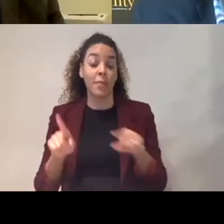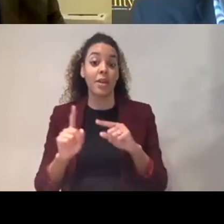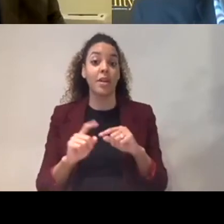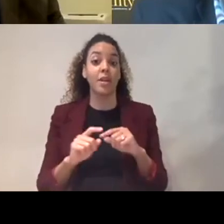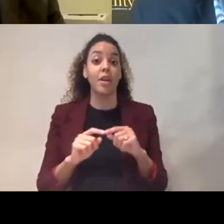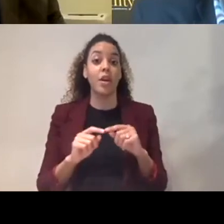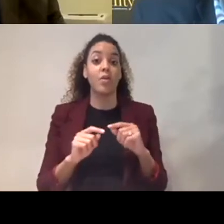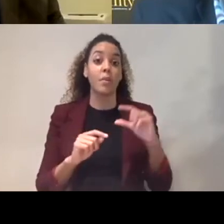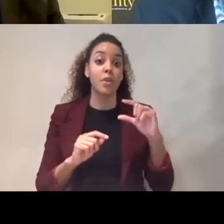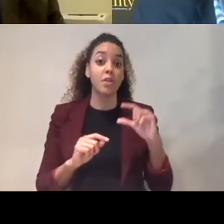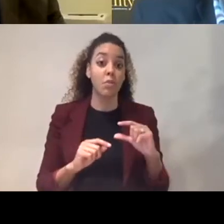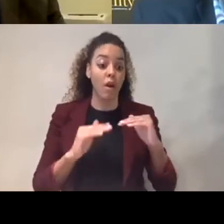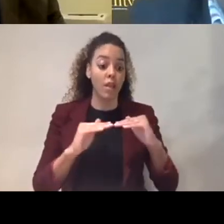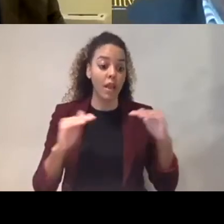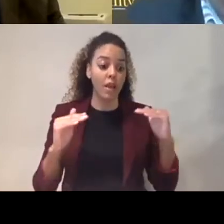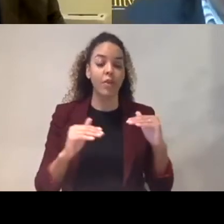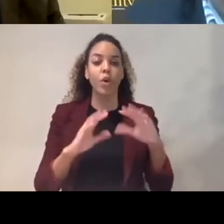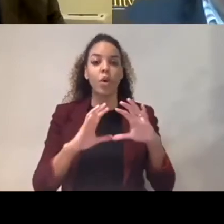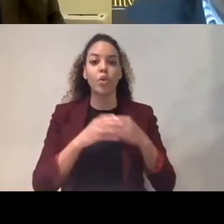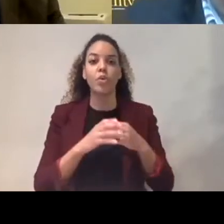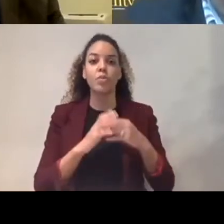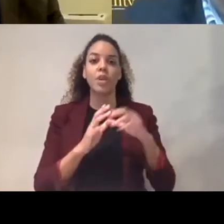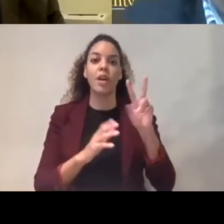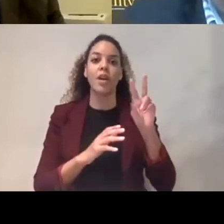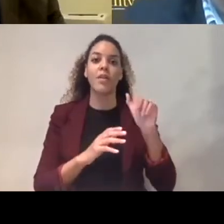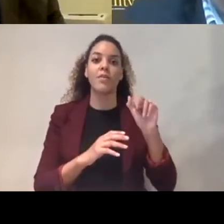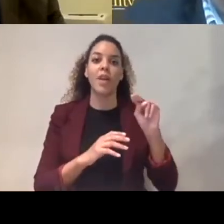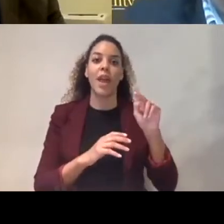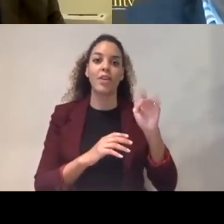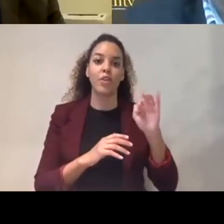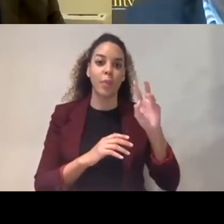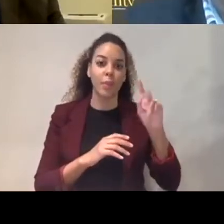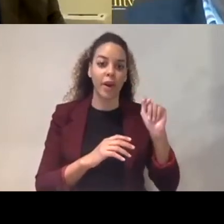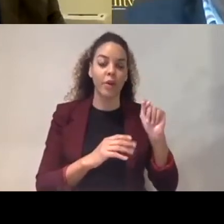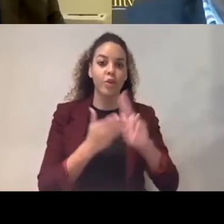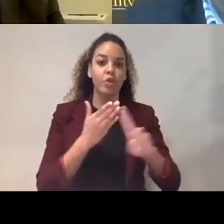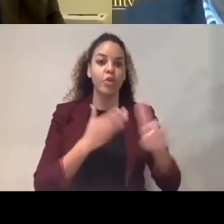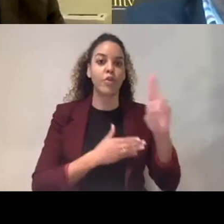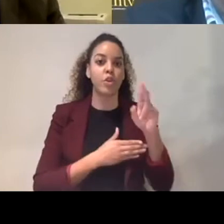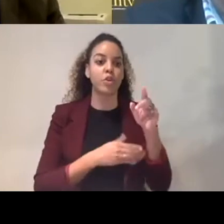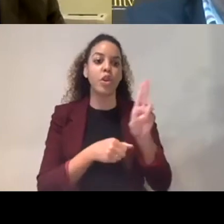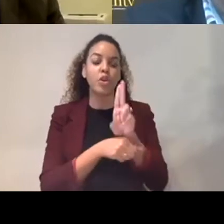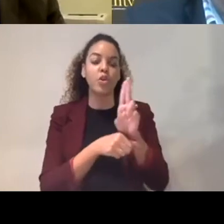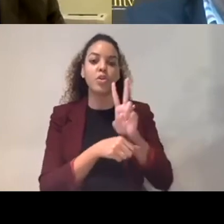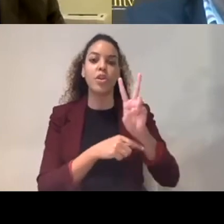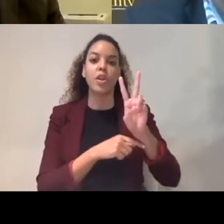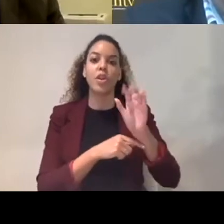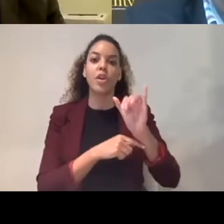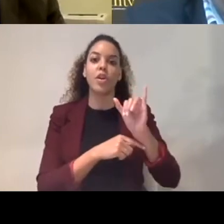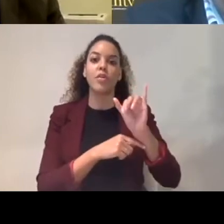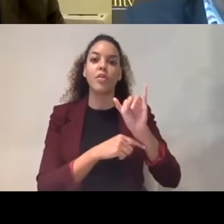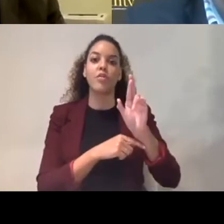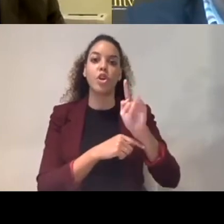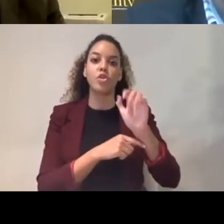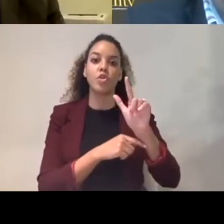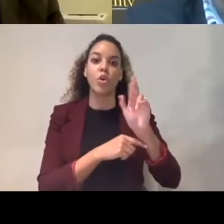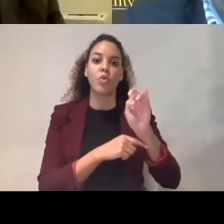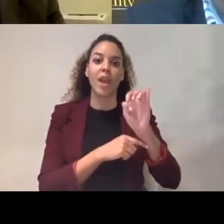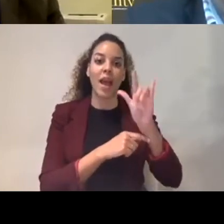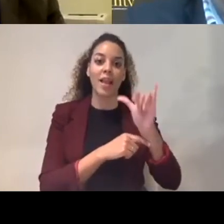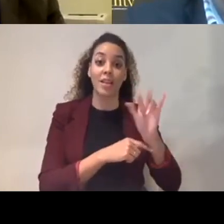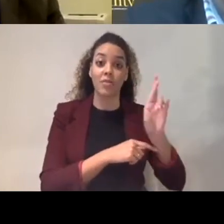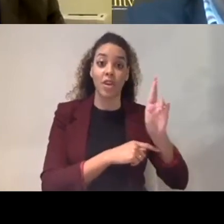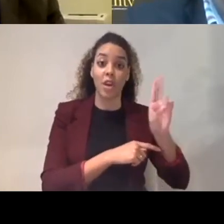like Vanderbilt University's Frisch Center for Autism and Innovation using virtual reality as a means for honing interviewing